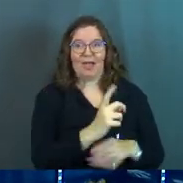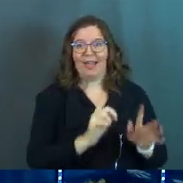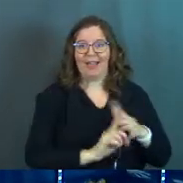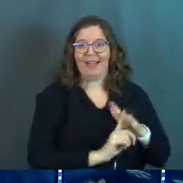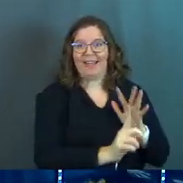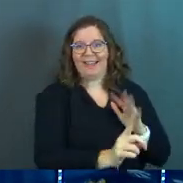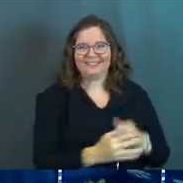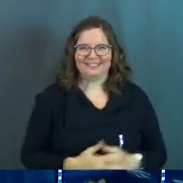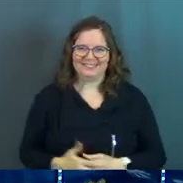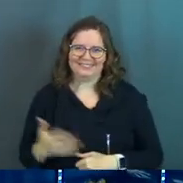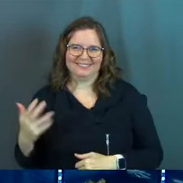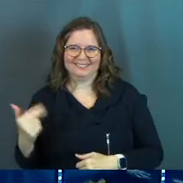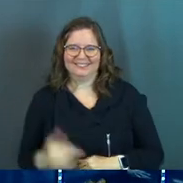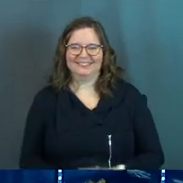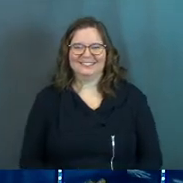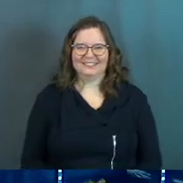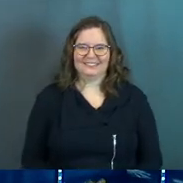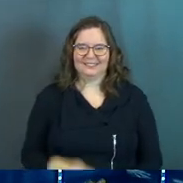doors.